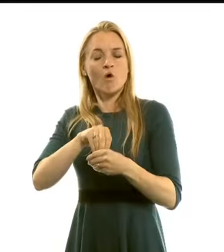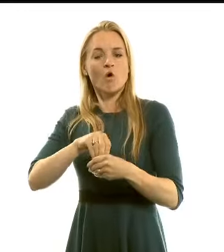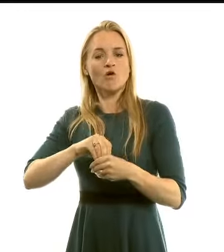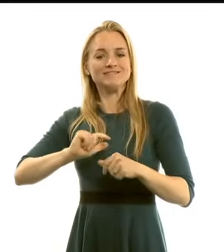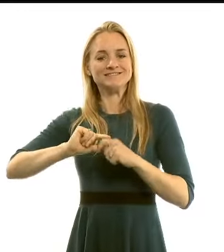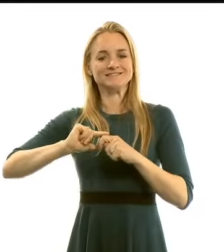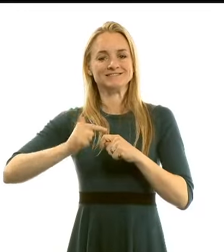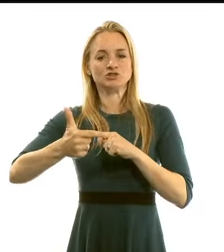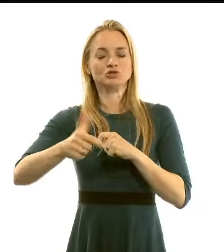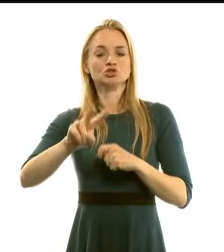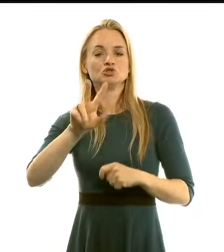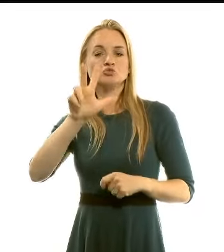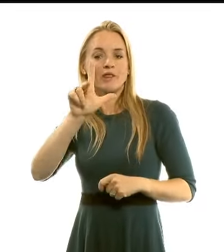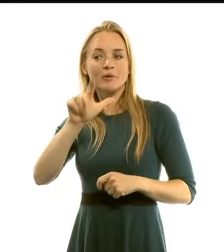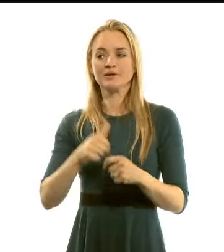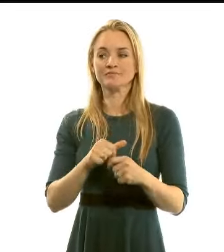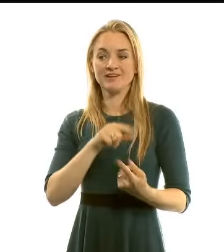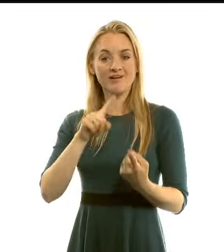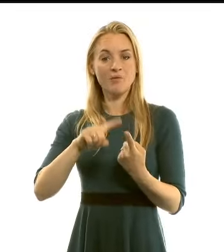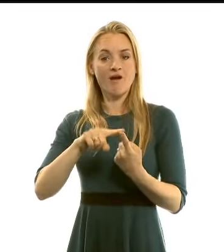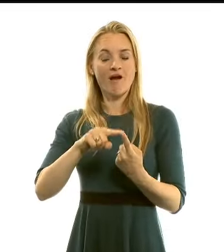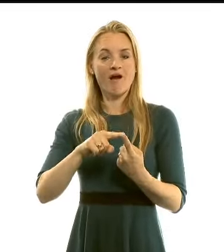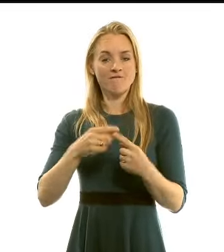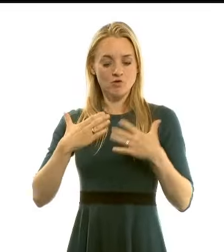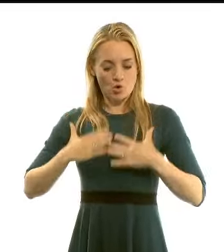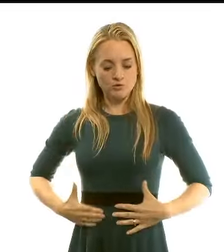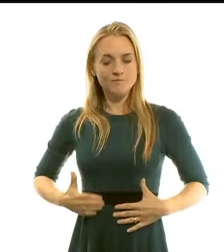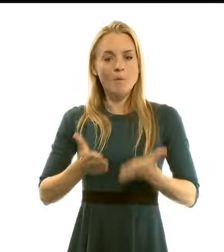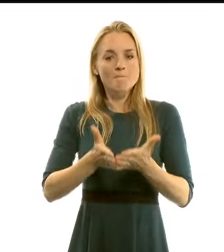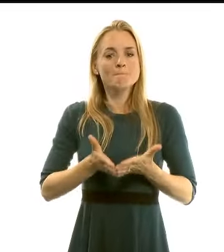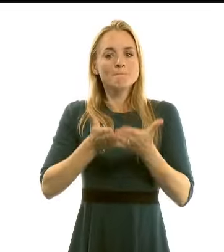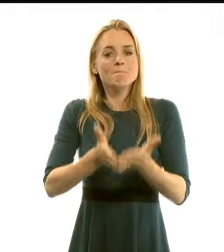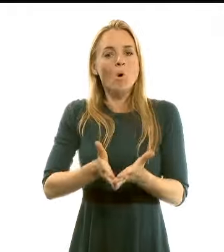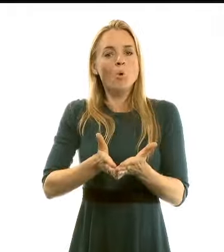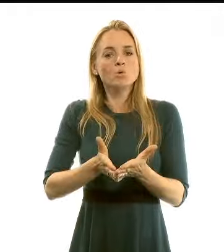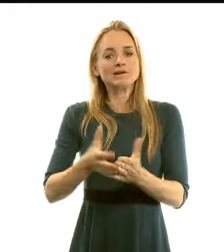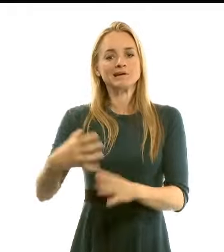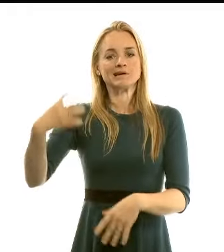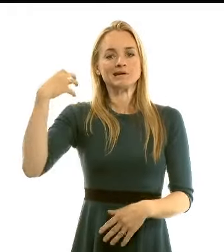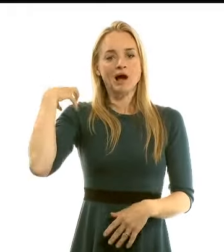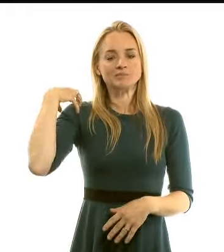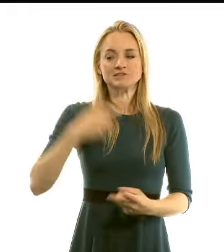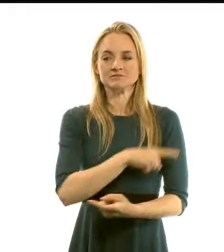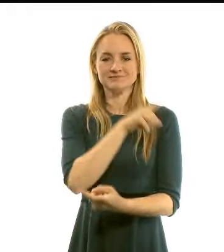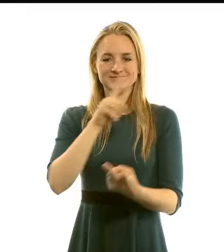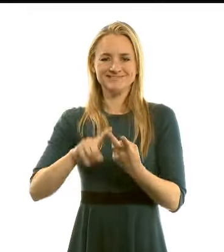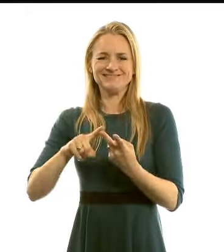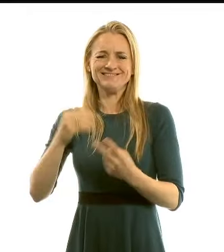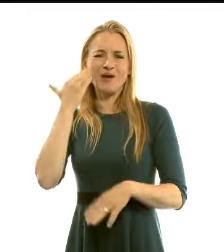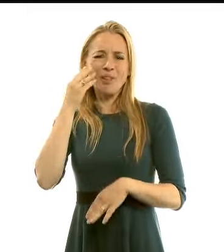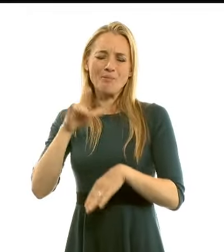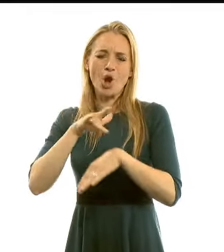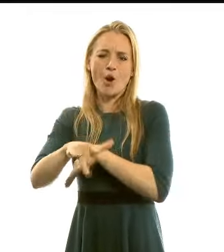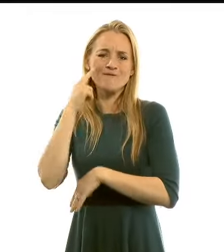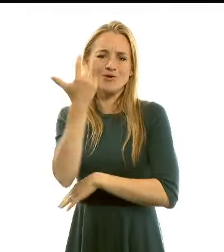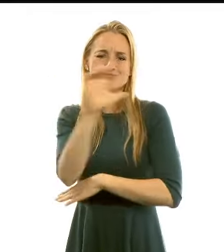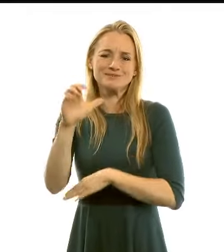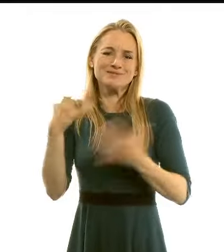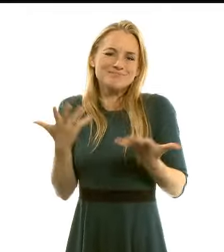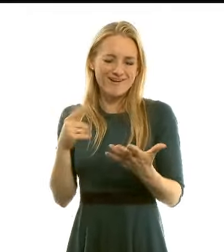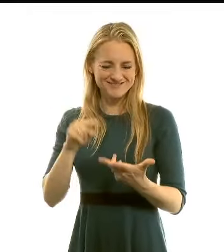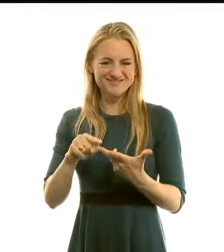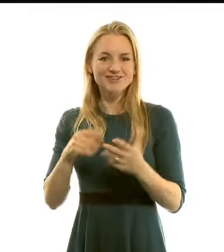have the boat costume, and then we have, I know it's a bit too early to be this festive, but we have this reindeer